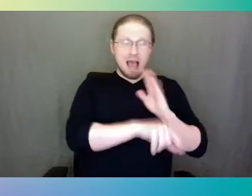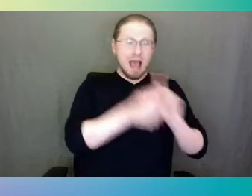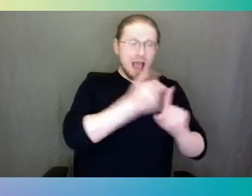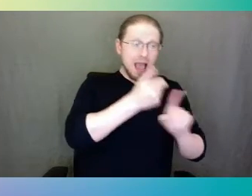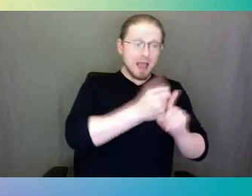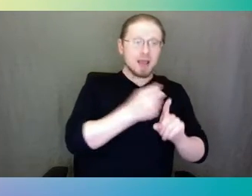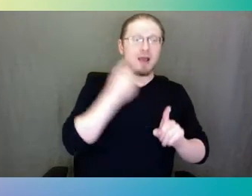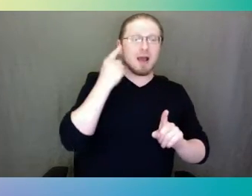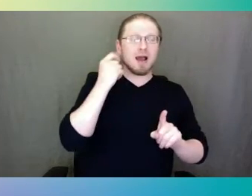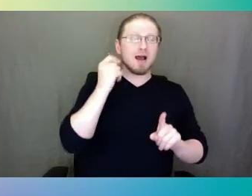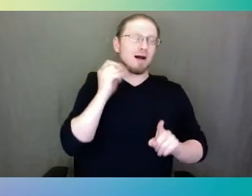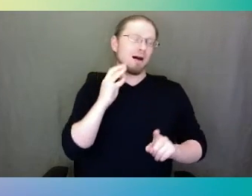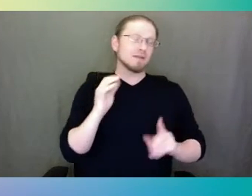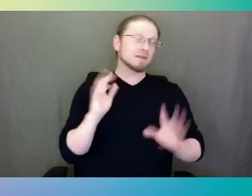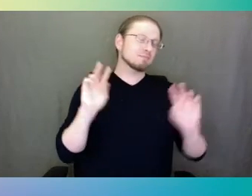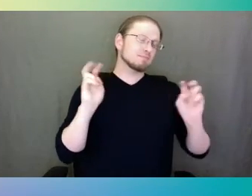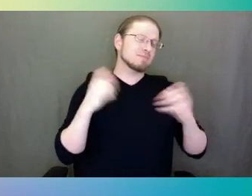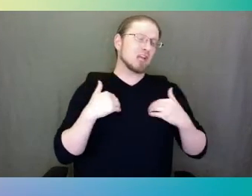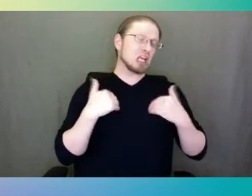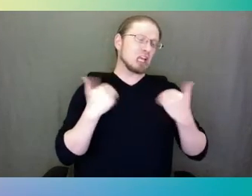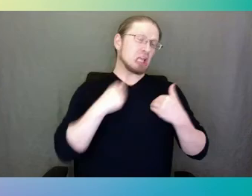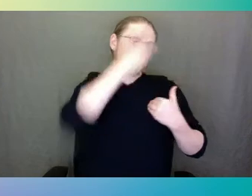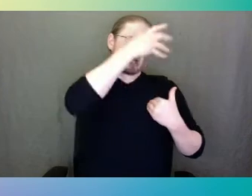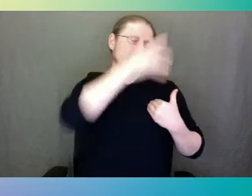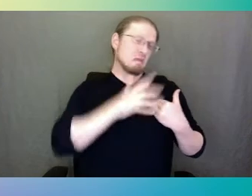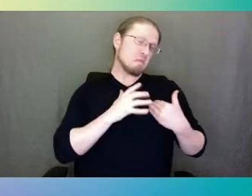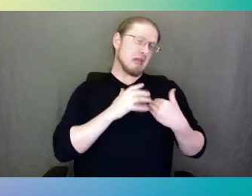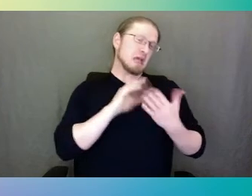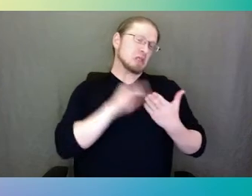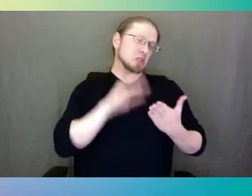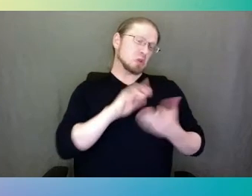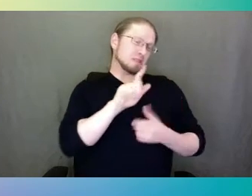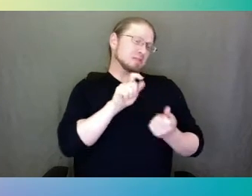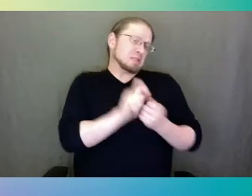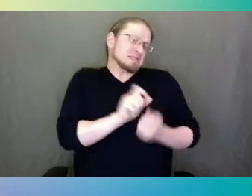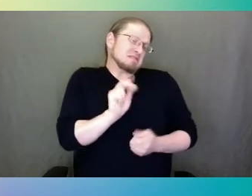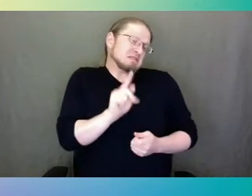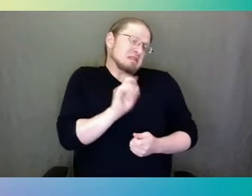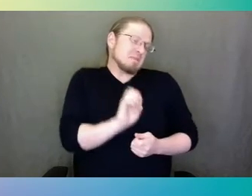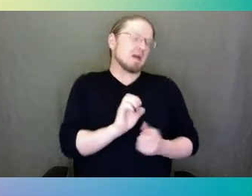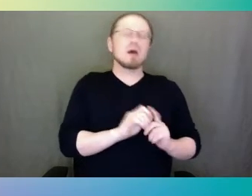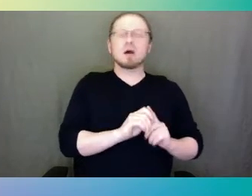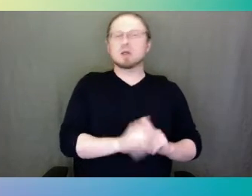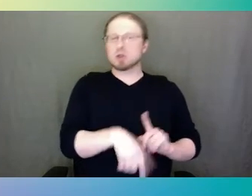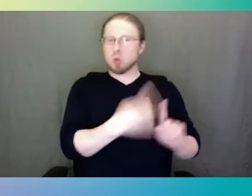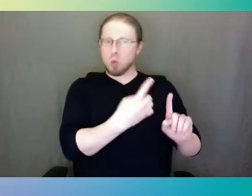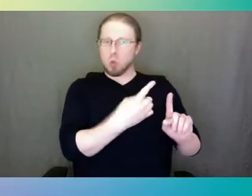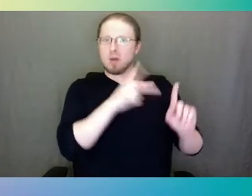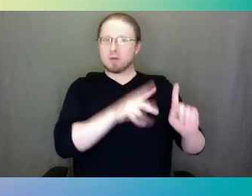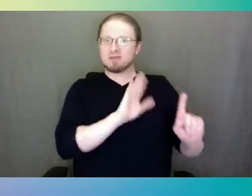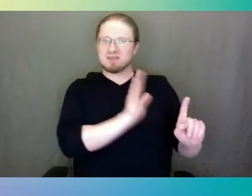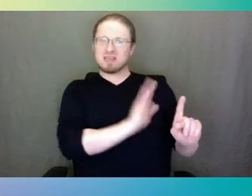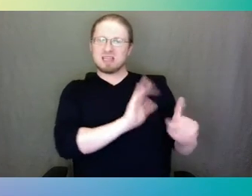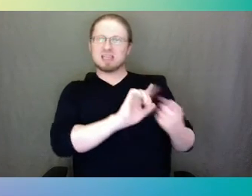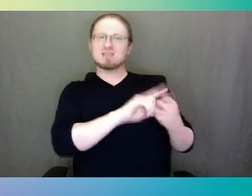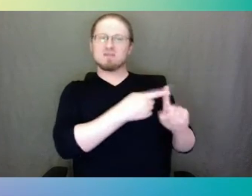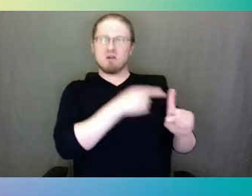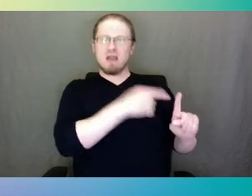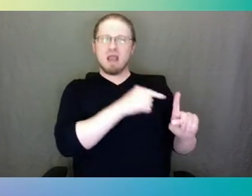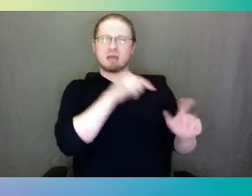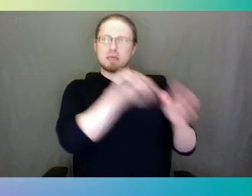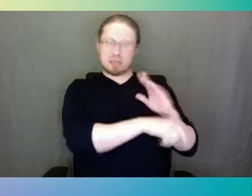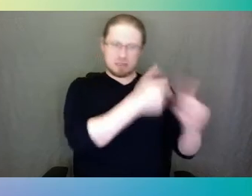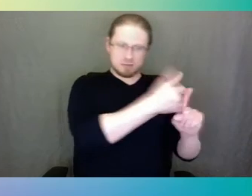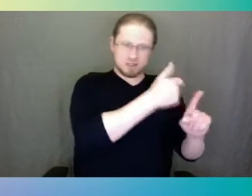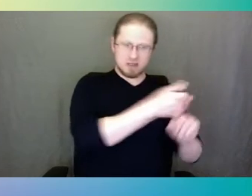type. So one of the students' friends is one of the people that commits suicide. He's a Quaker. He's a member of